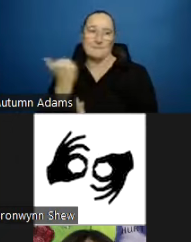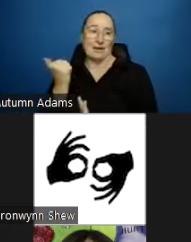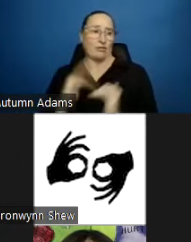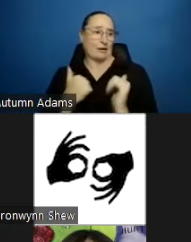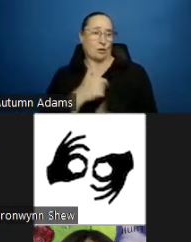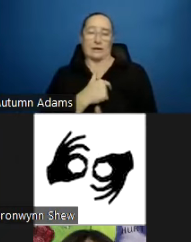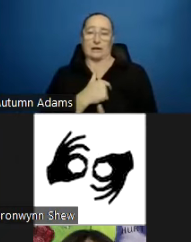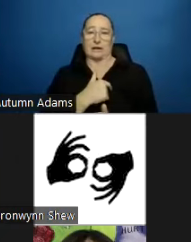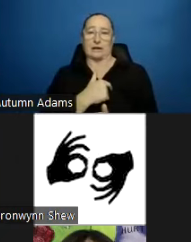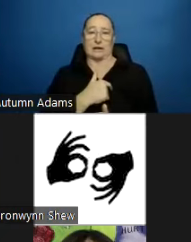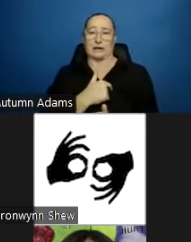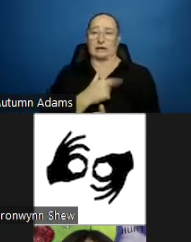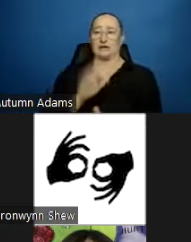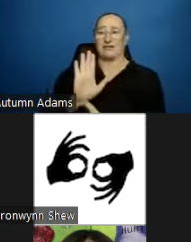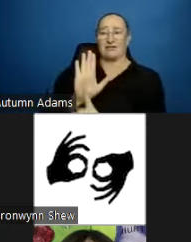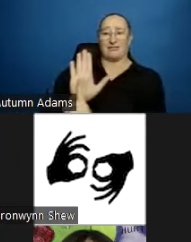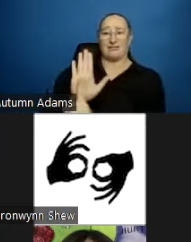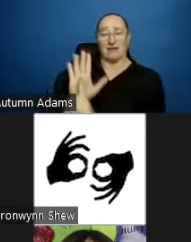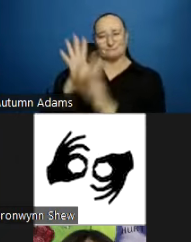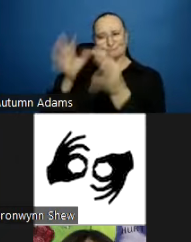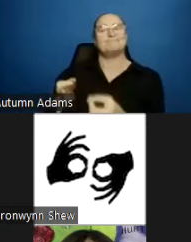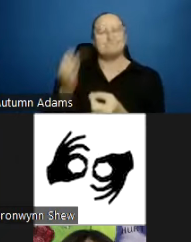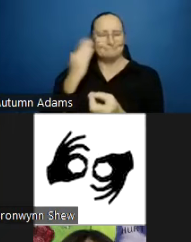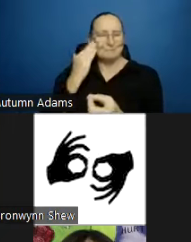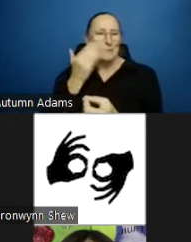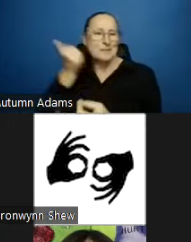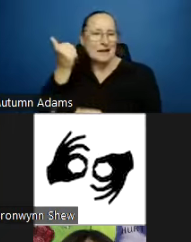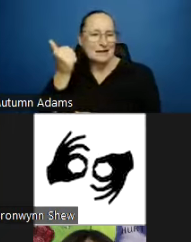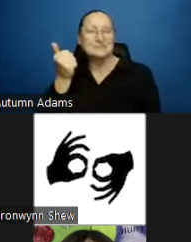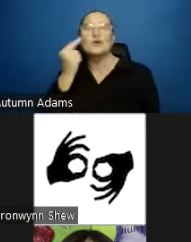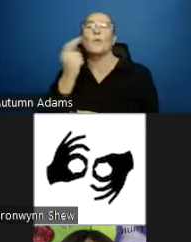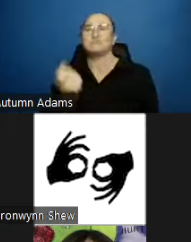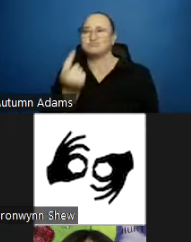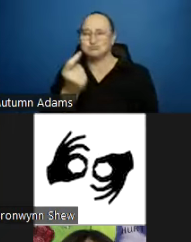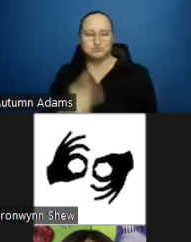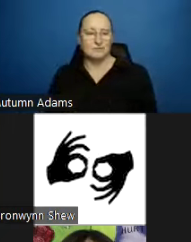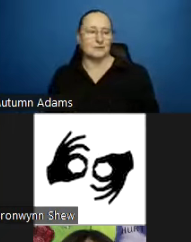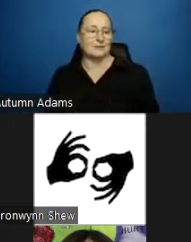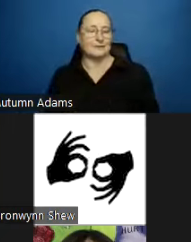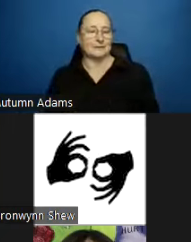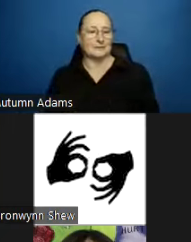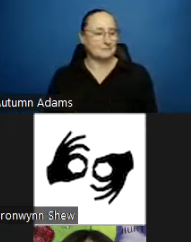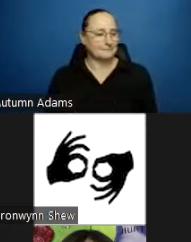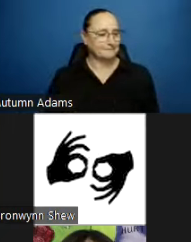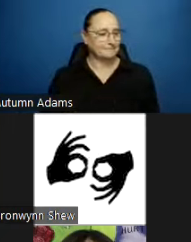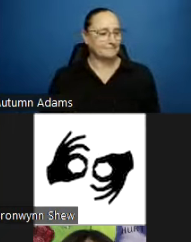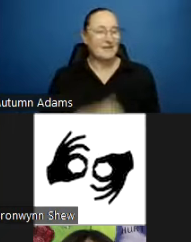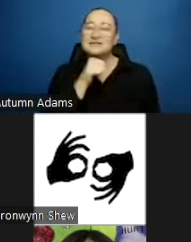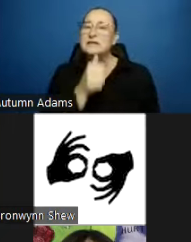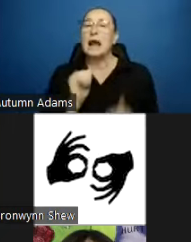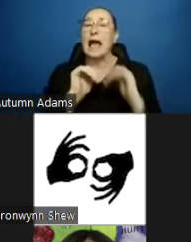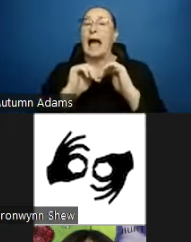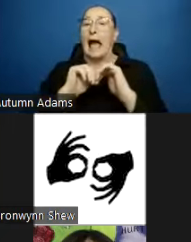know what's best for them. So please keep that in mind. And it's not how